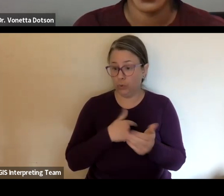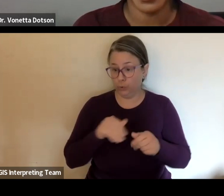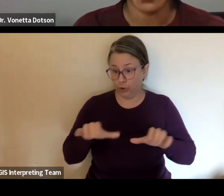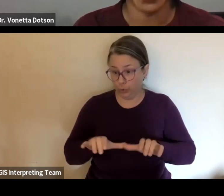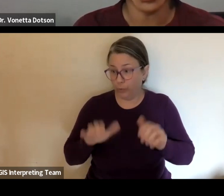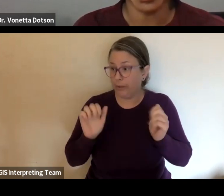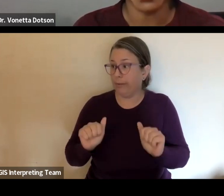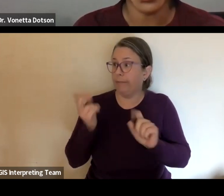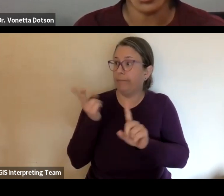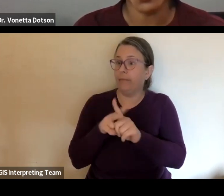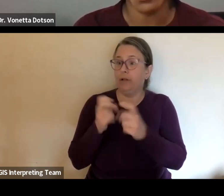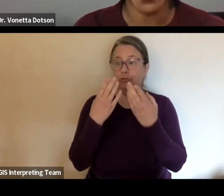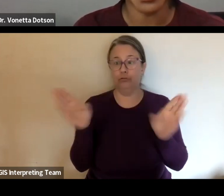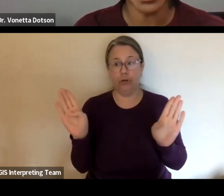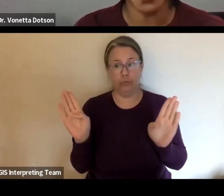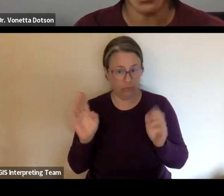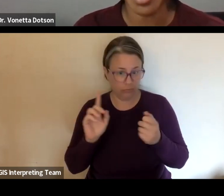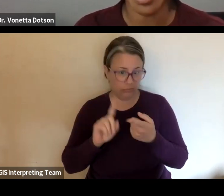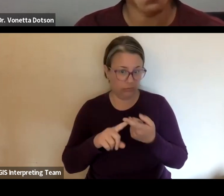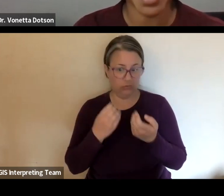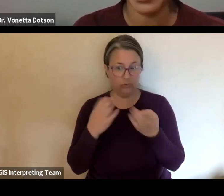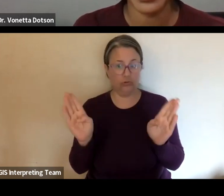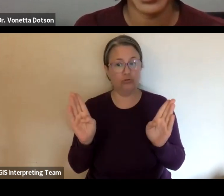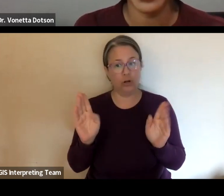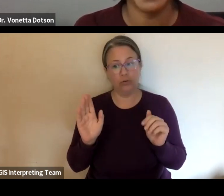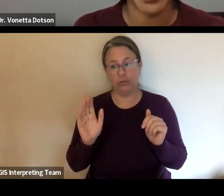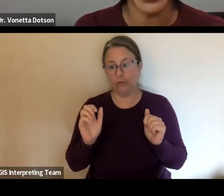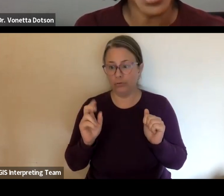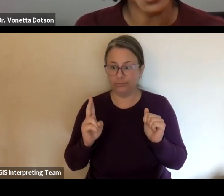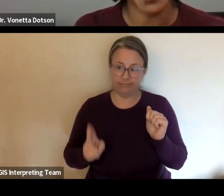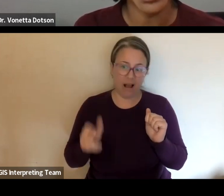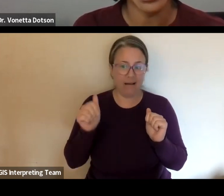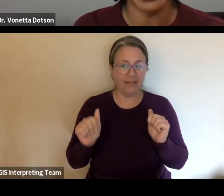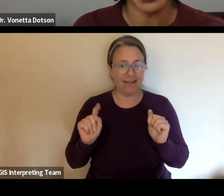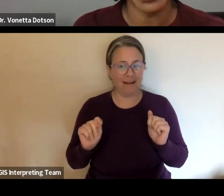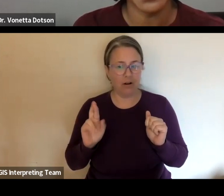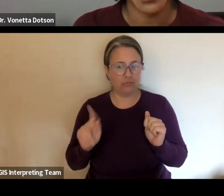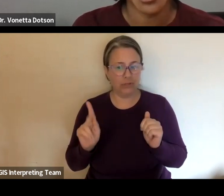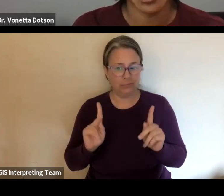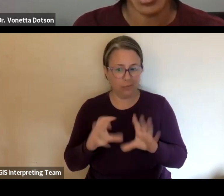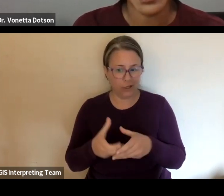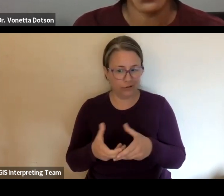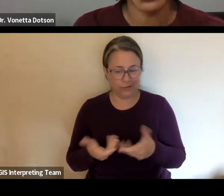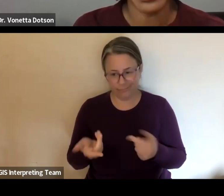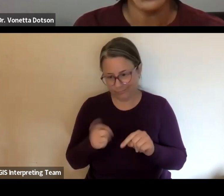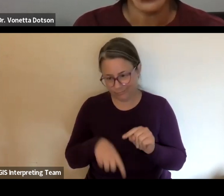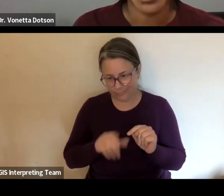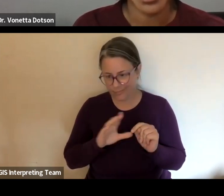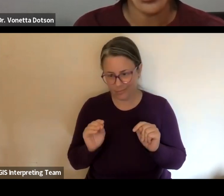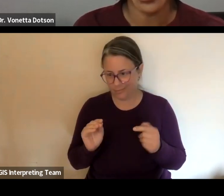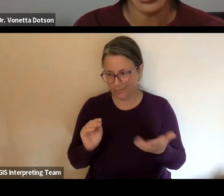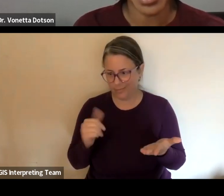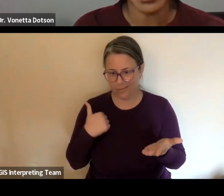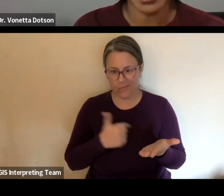populations that are most at risk. And we want our research to be representative. That's just a basic tenet of research, that we want to